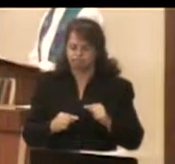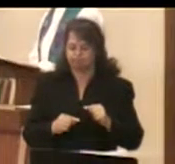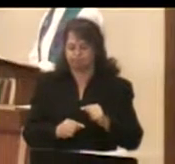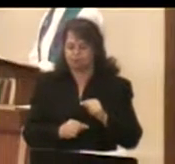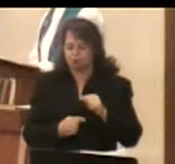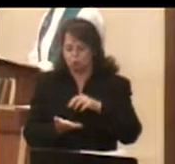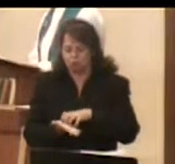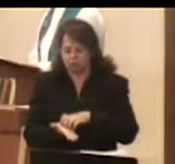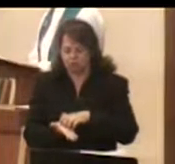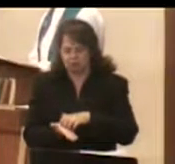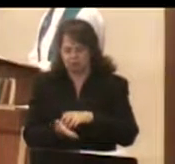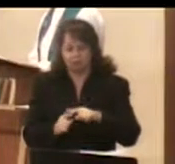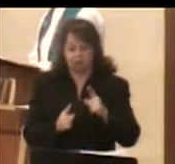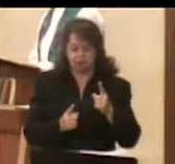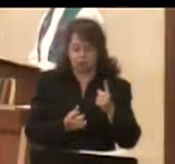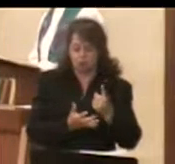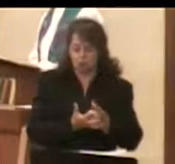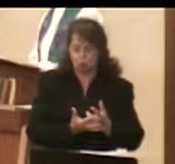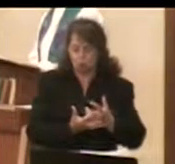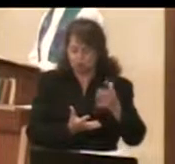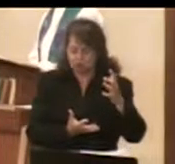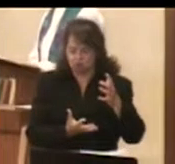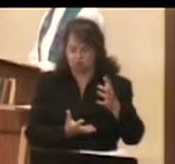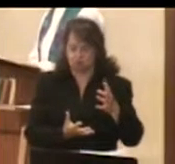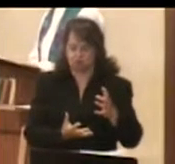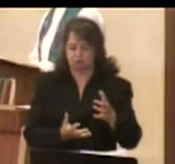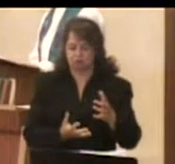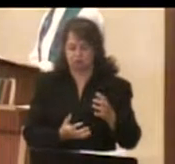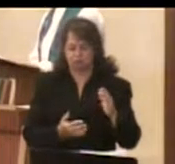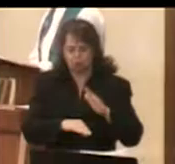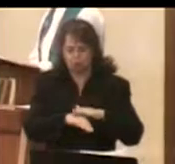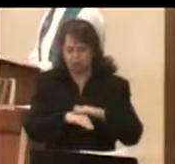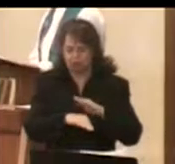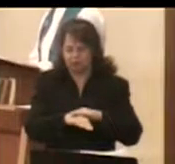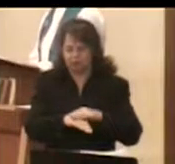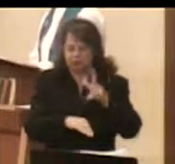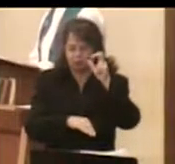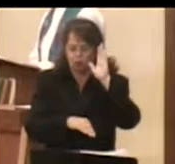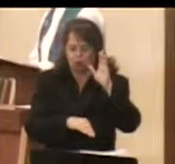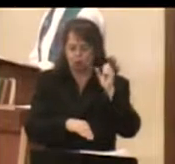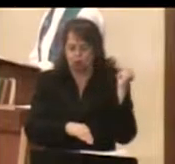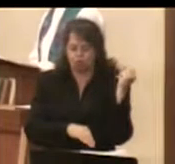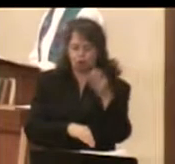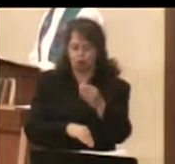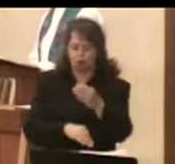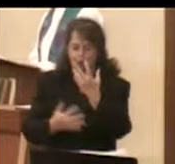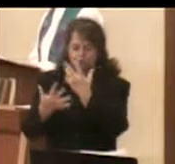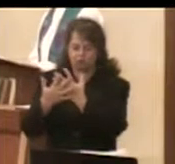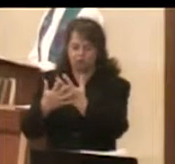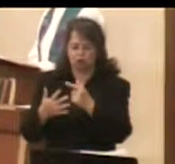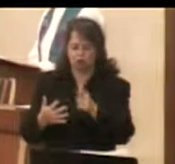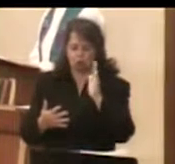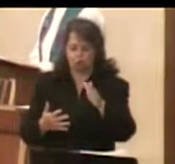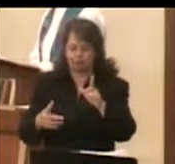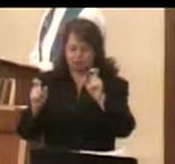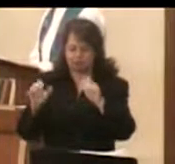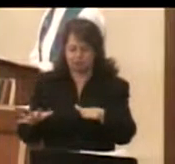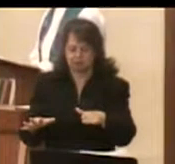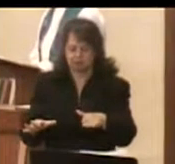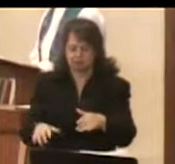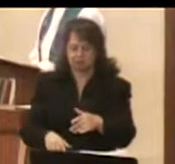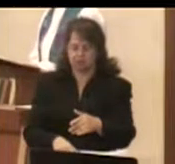suffer. Beware, the devil is about to throw some of you into prison so that you may be tested. Church